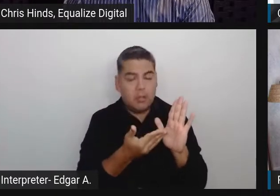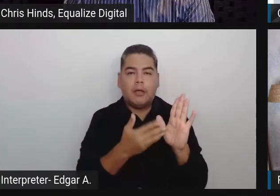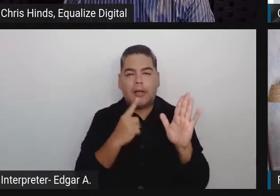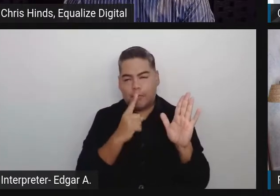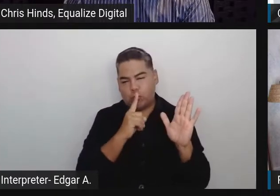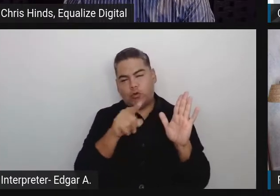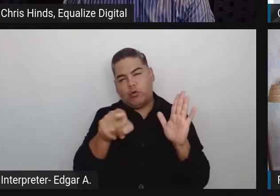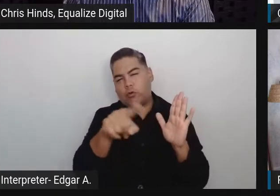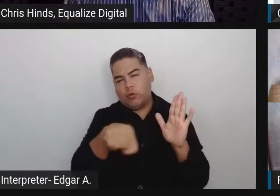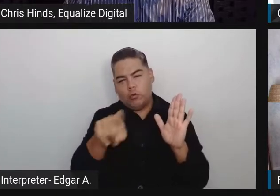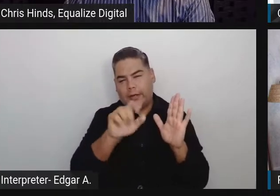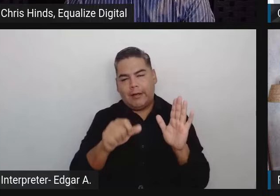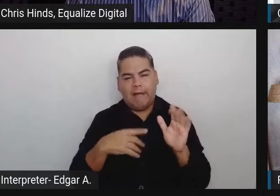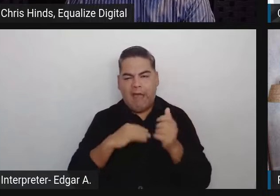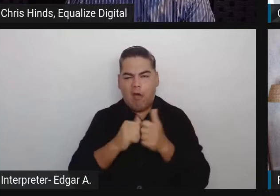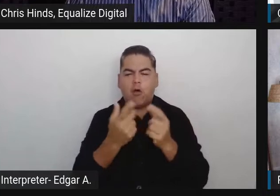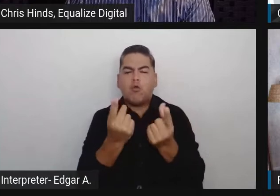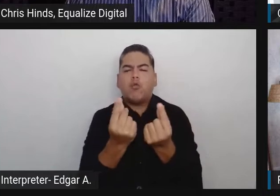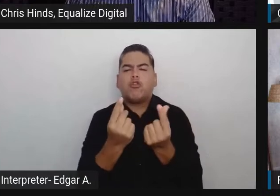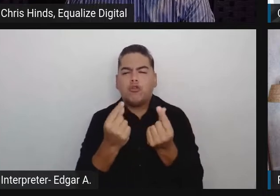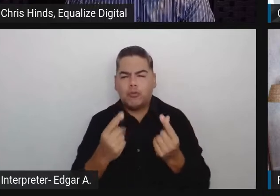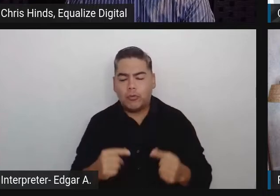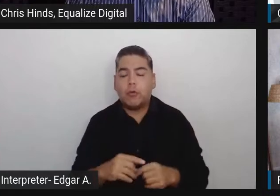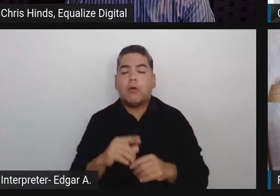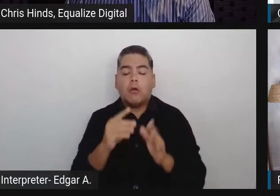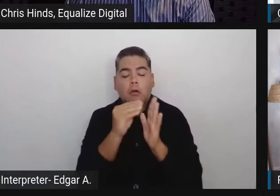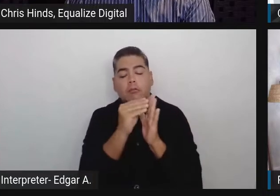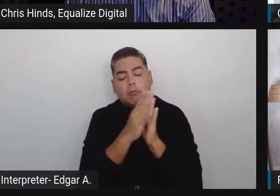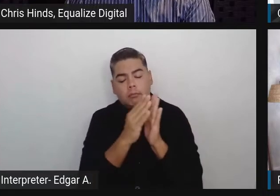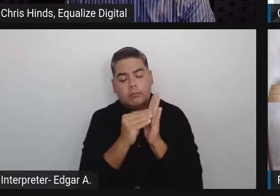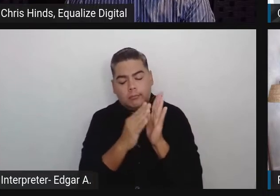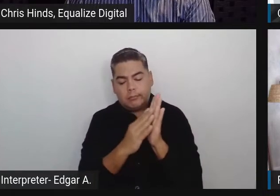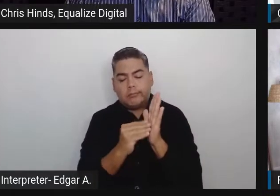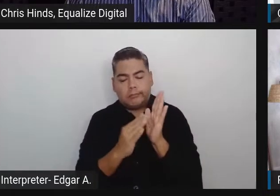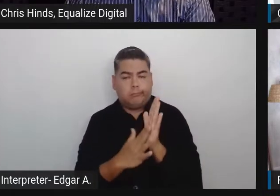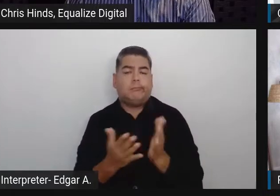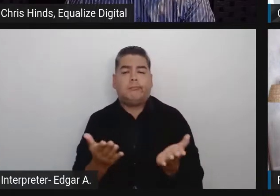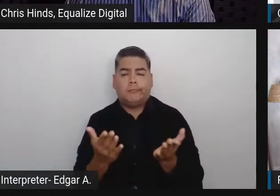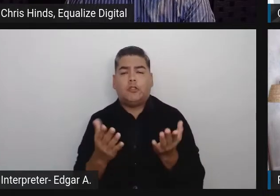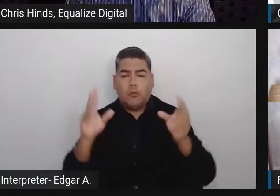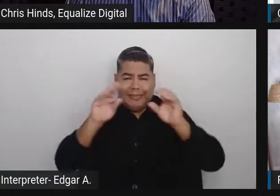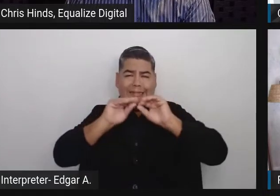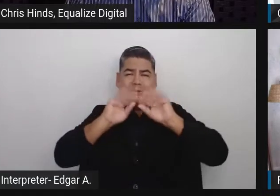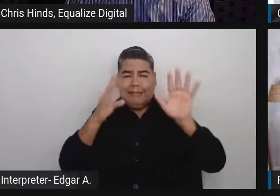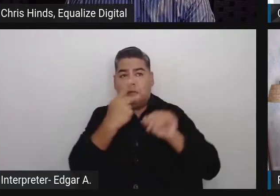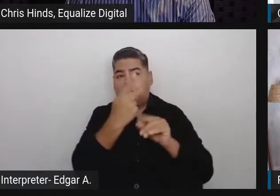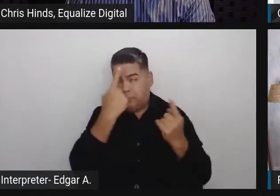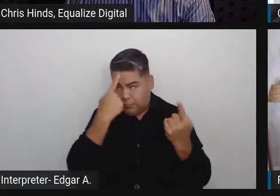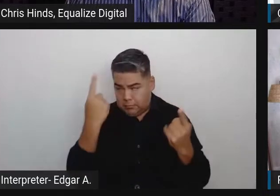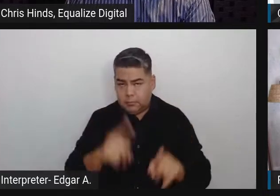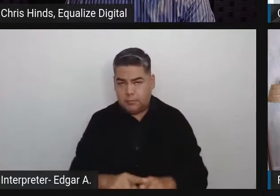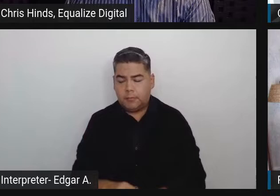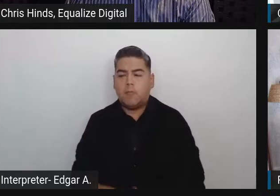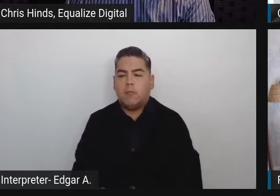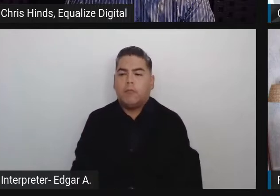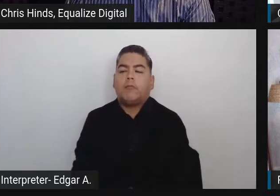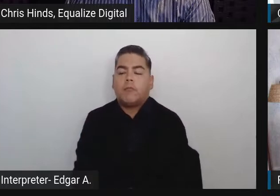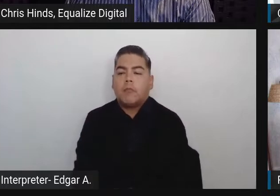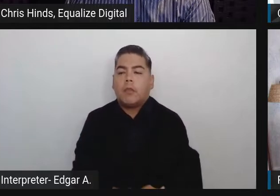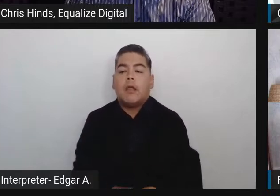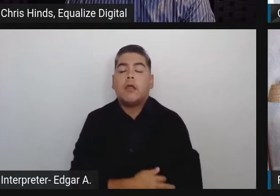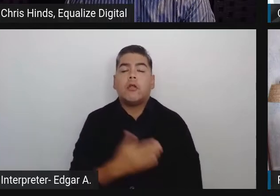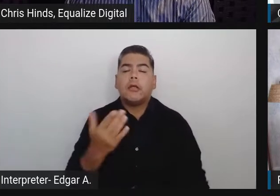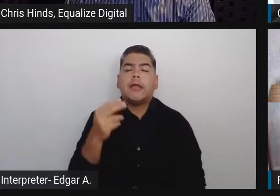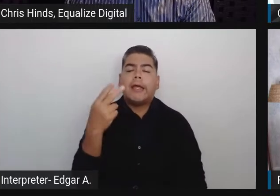your like contracts and language around that. And I also think, you know, one of the things that we're working on at HDC